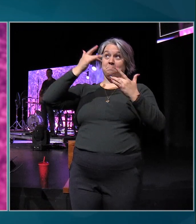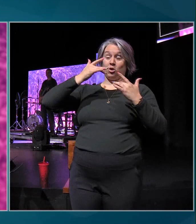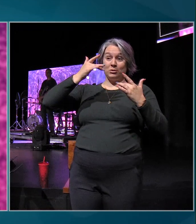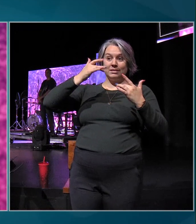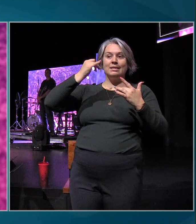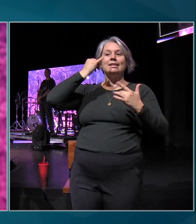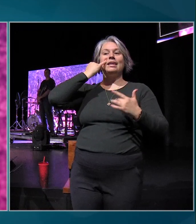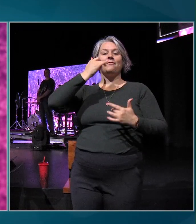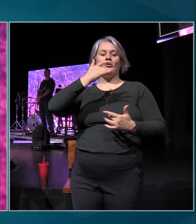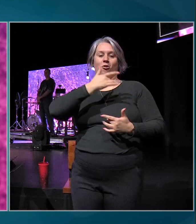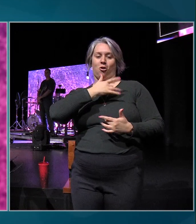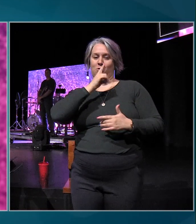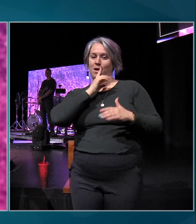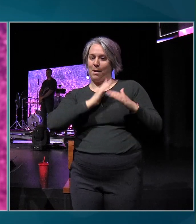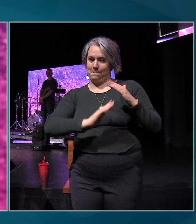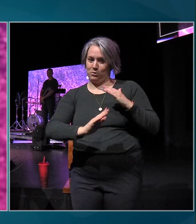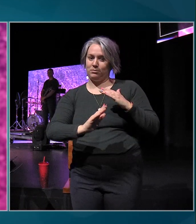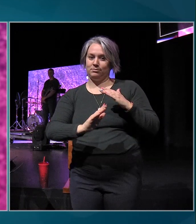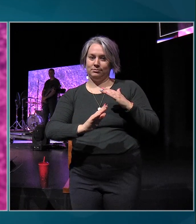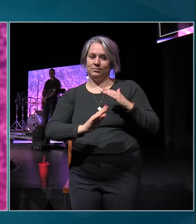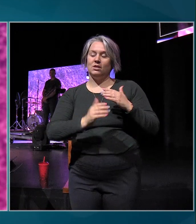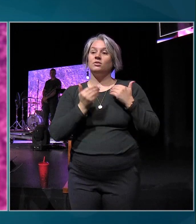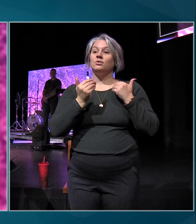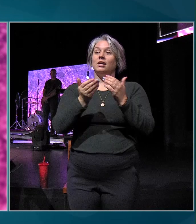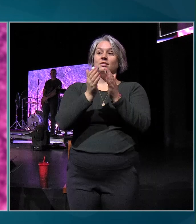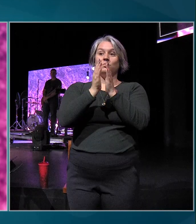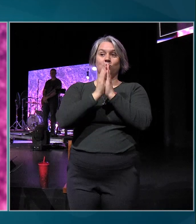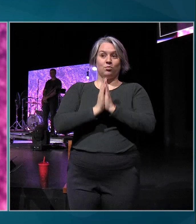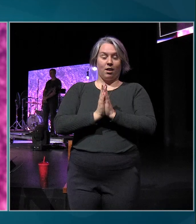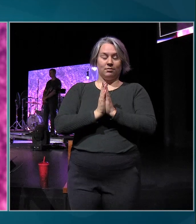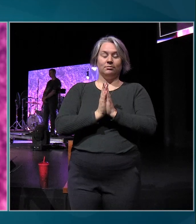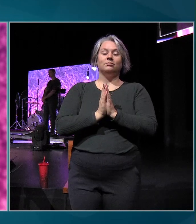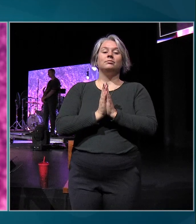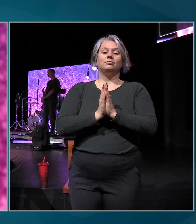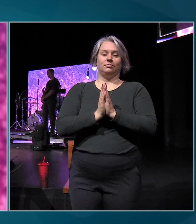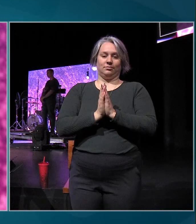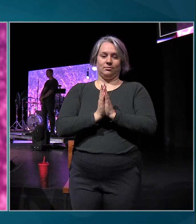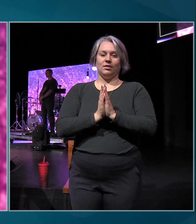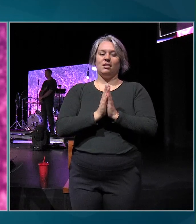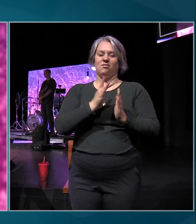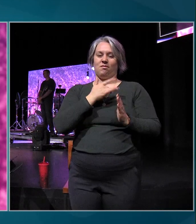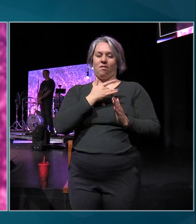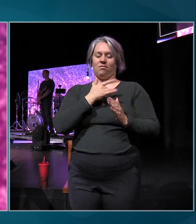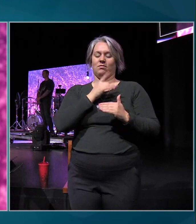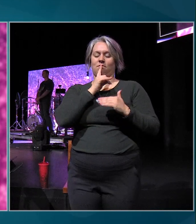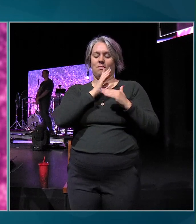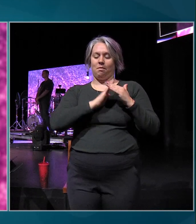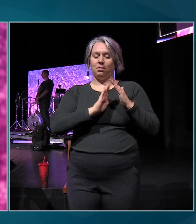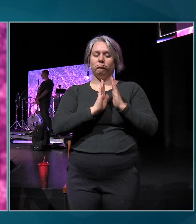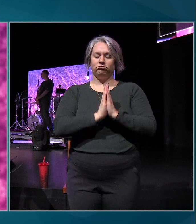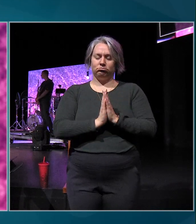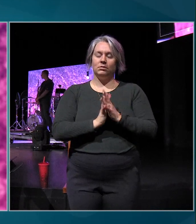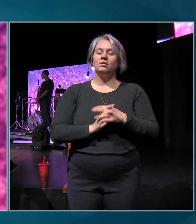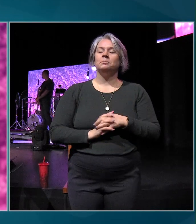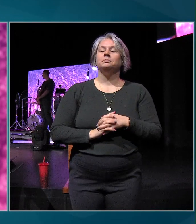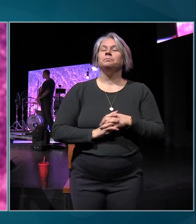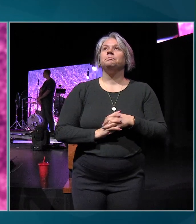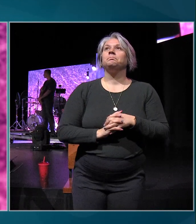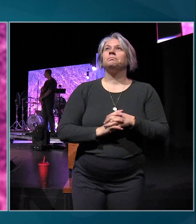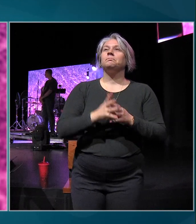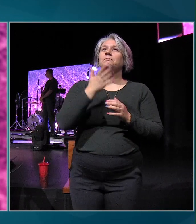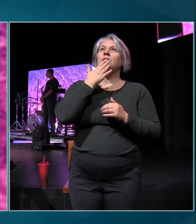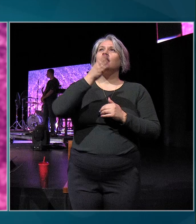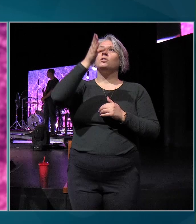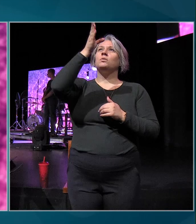hearts. And so let's just take a moment to pray and bring our posture to God in that way. Father, we thank you for your